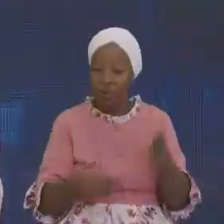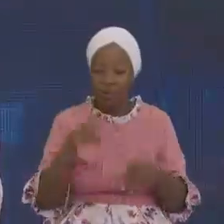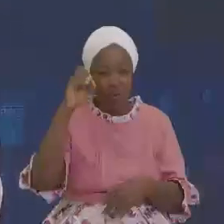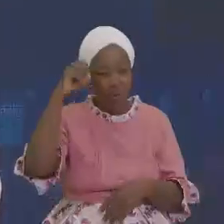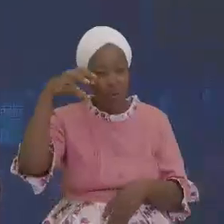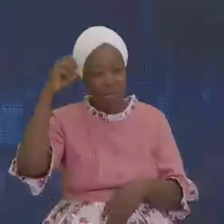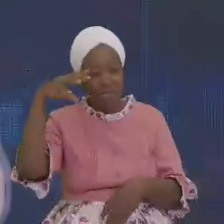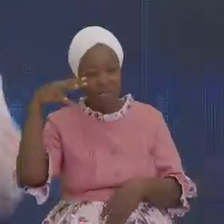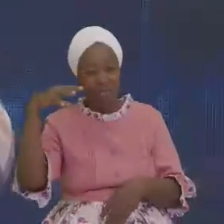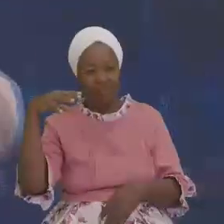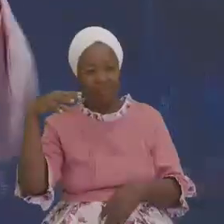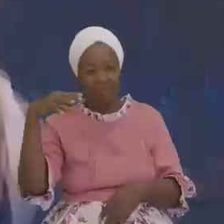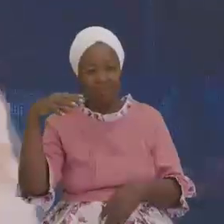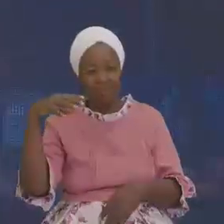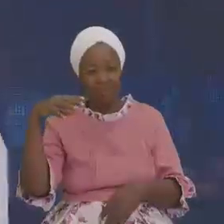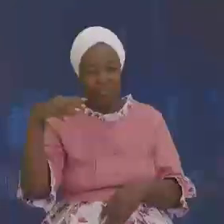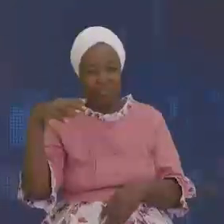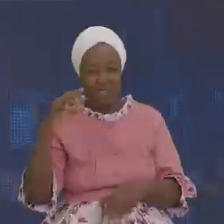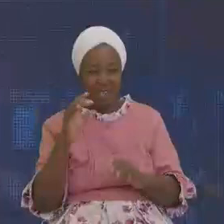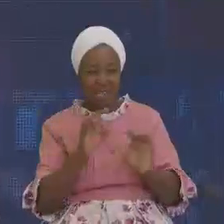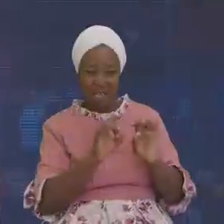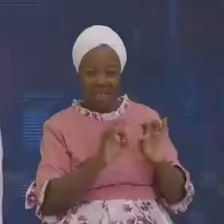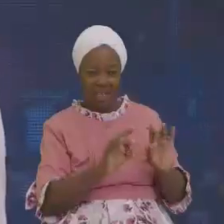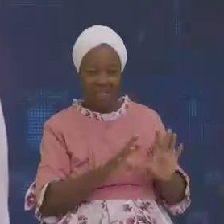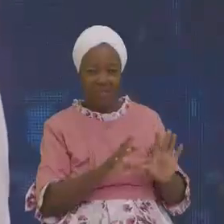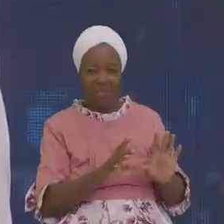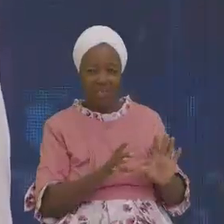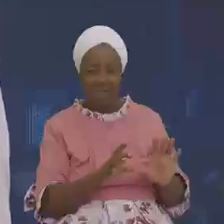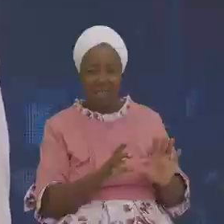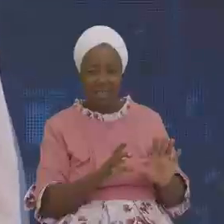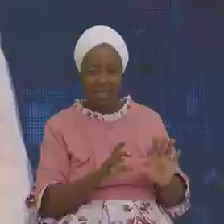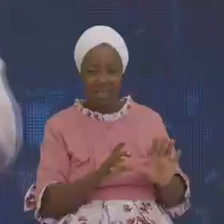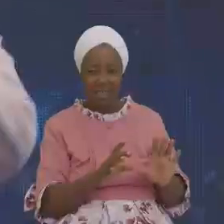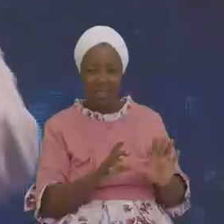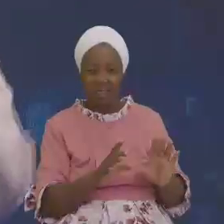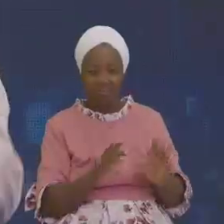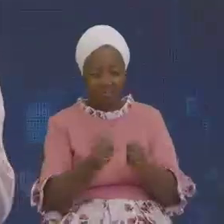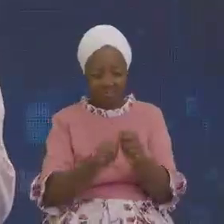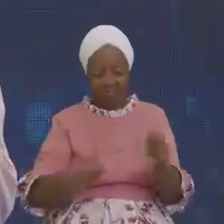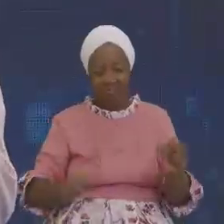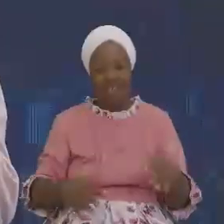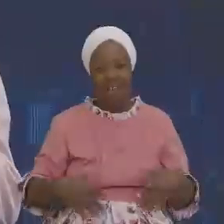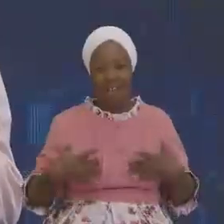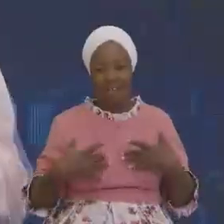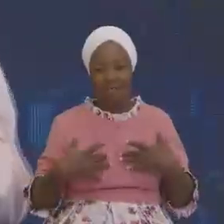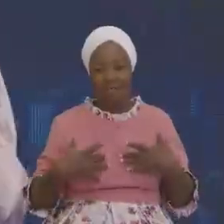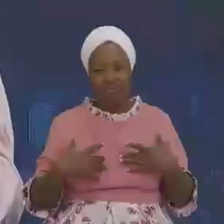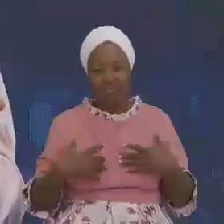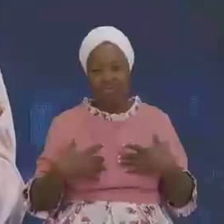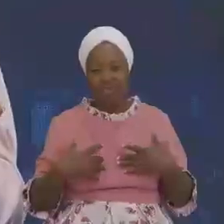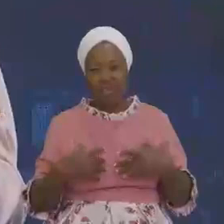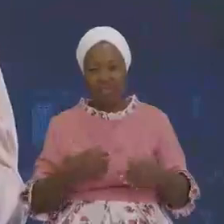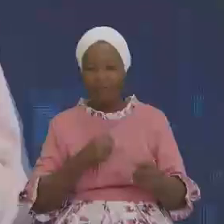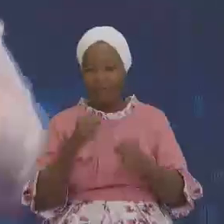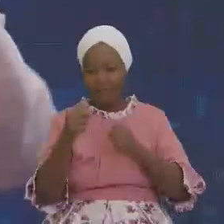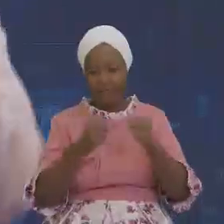aborted life, hatred, aborted life, variance,